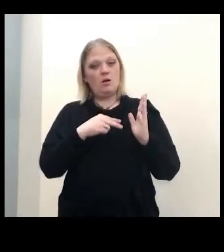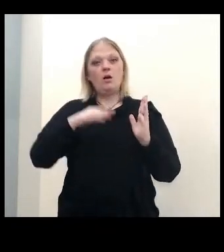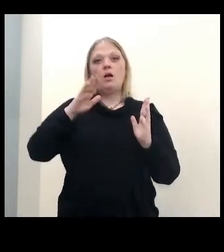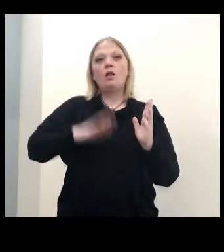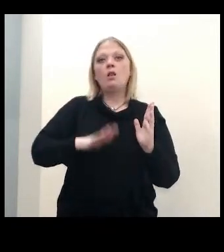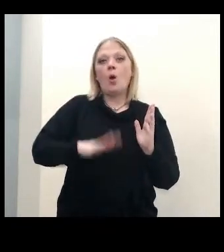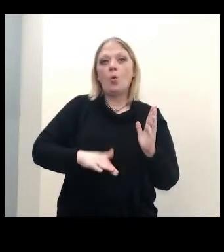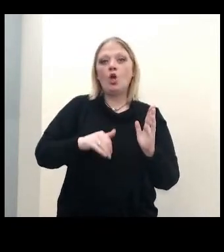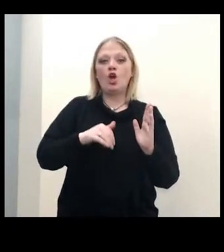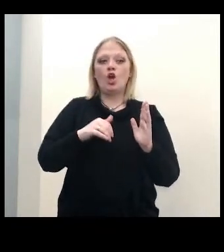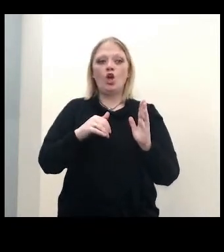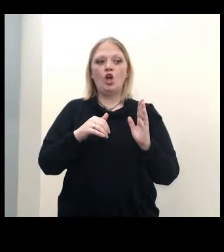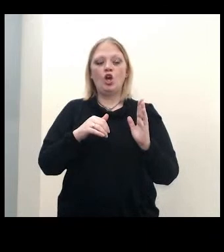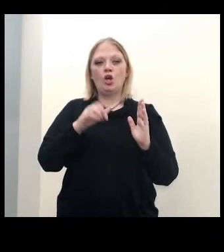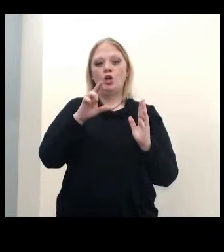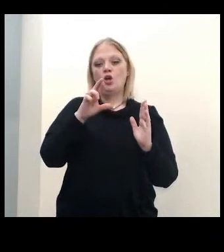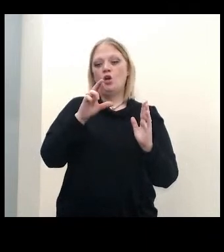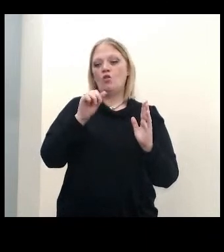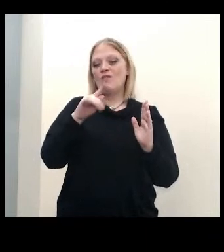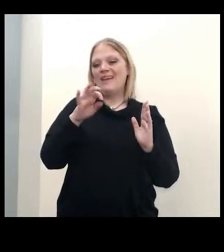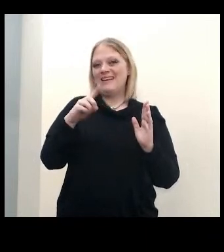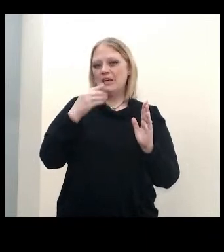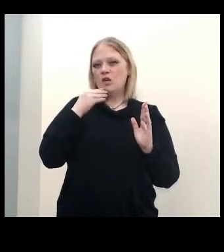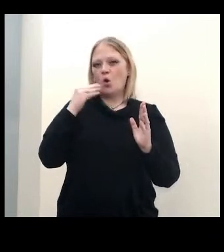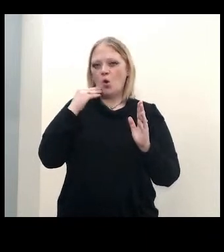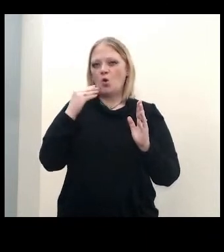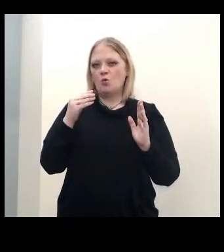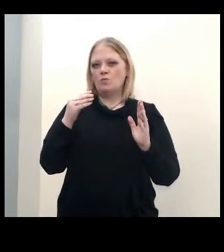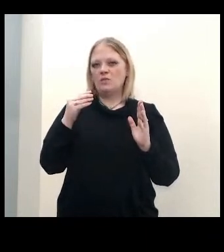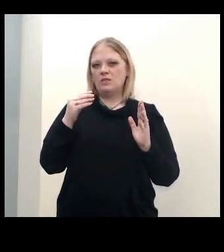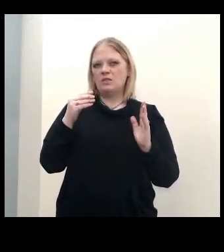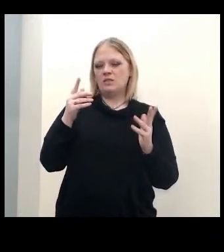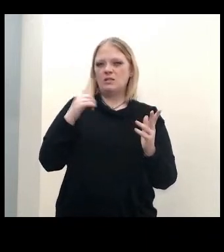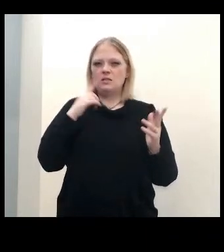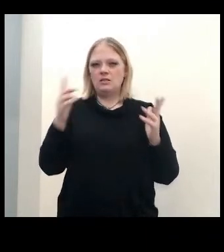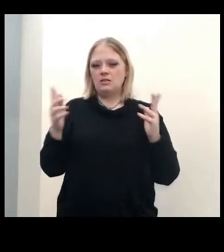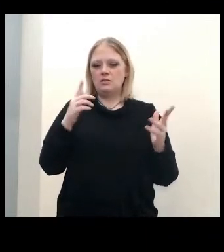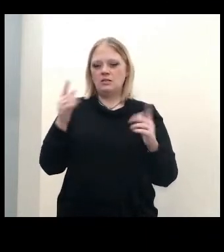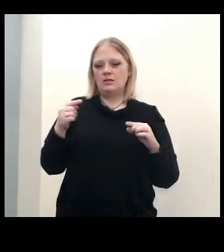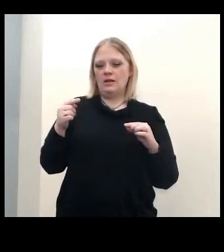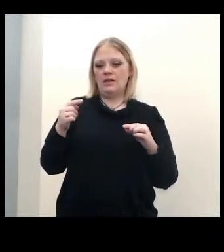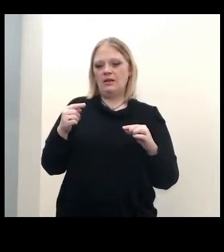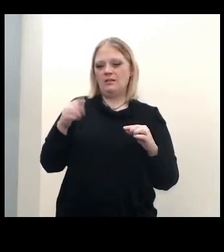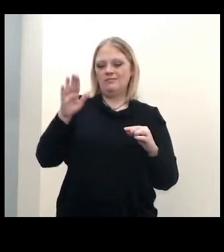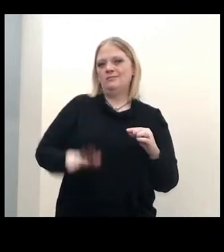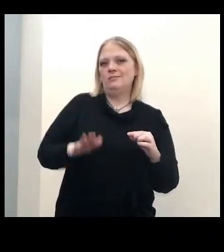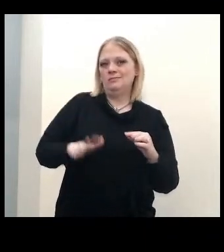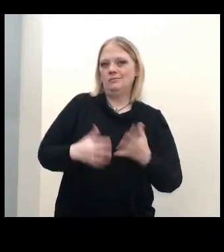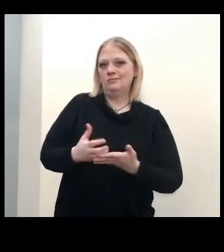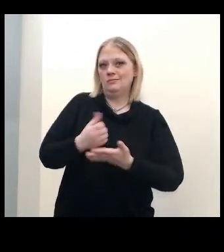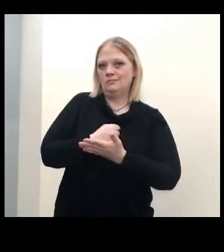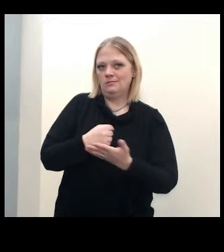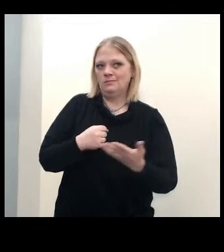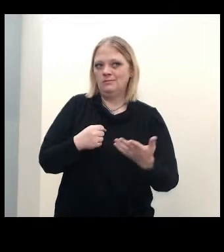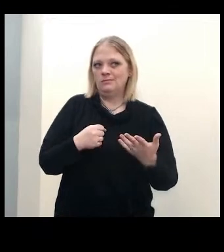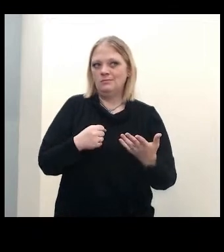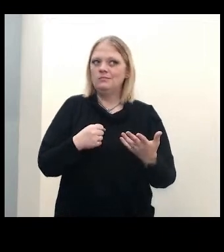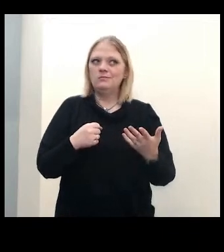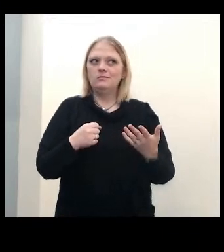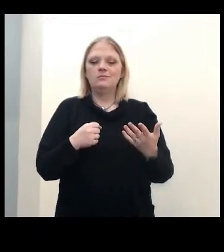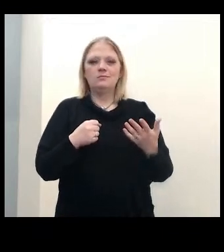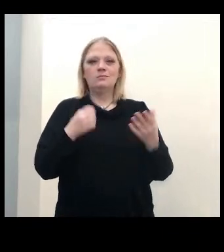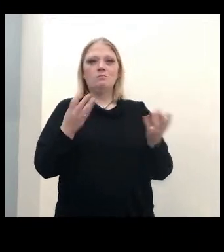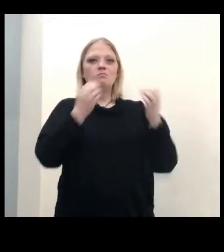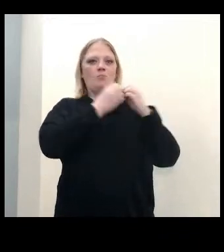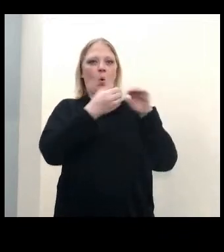rated homes that are for-profit institutions have the highest number of deaths. Basically, if you're in a